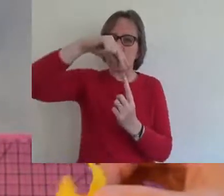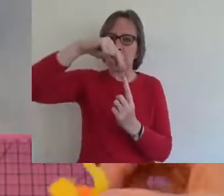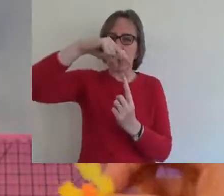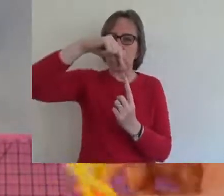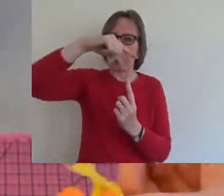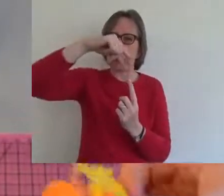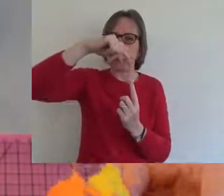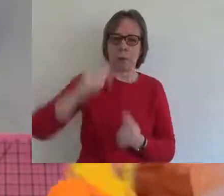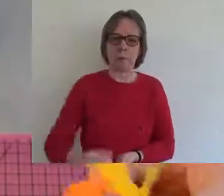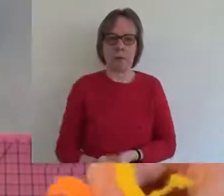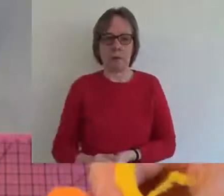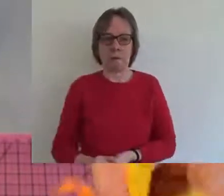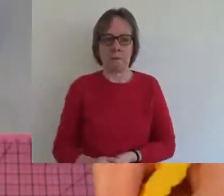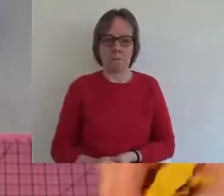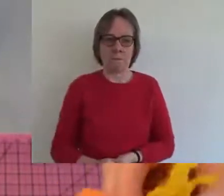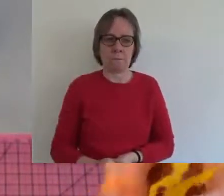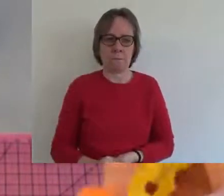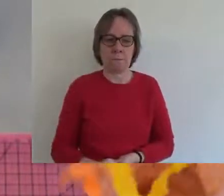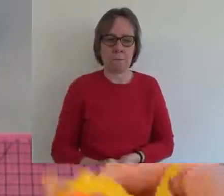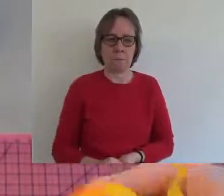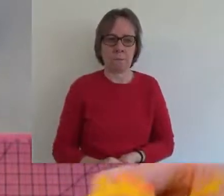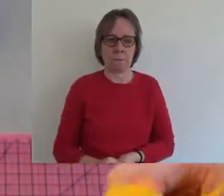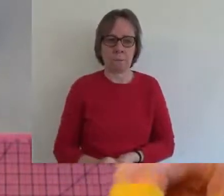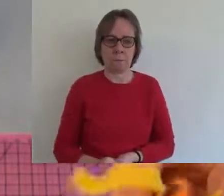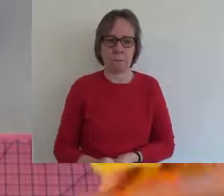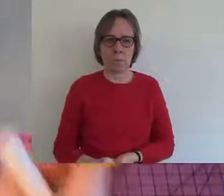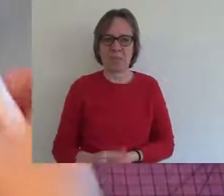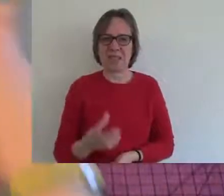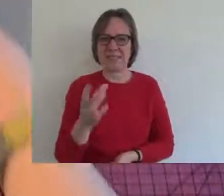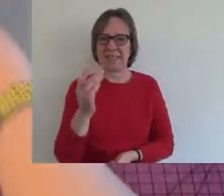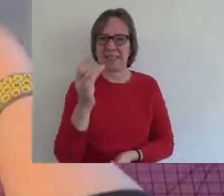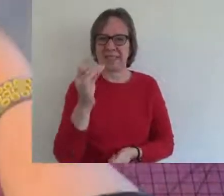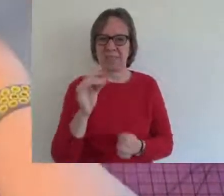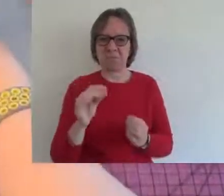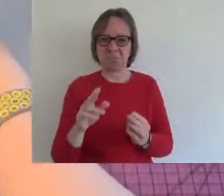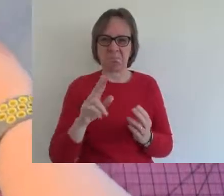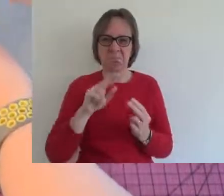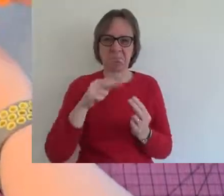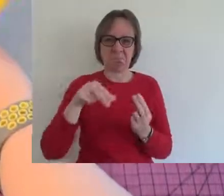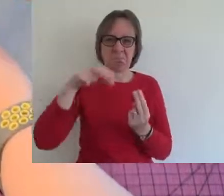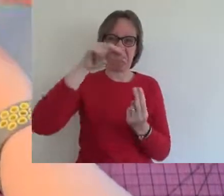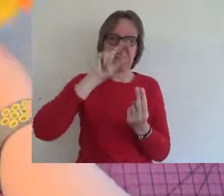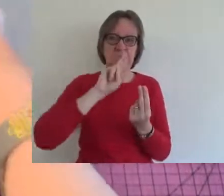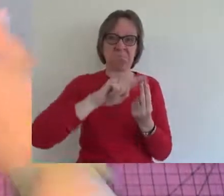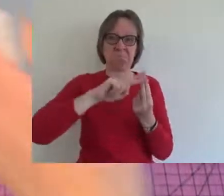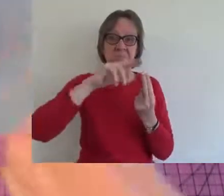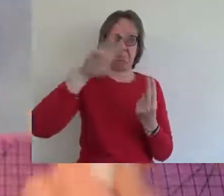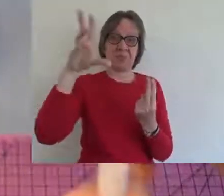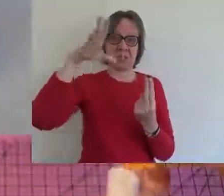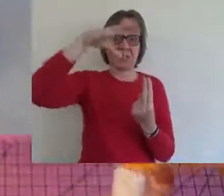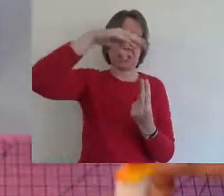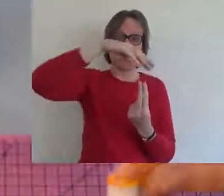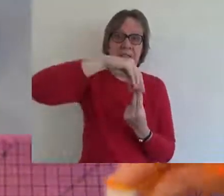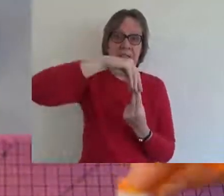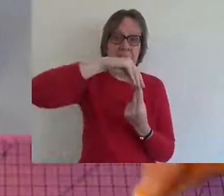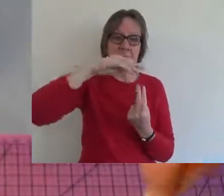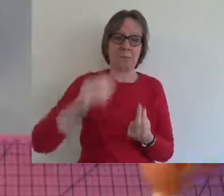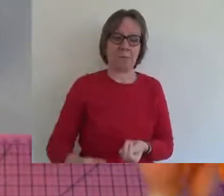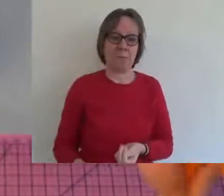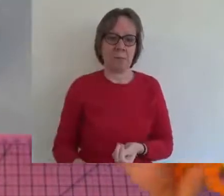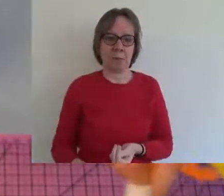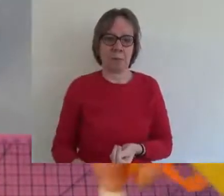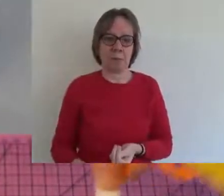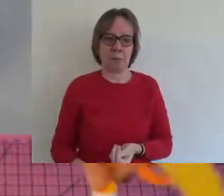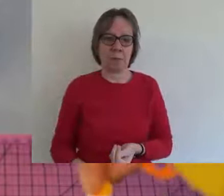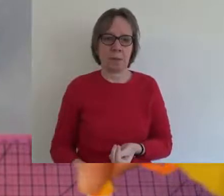yellow paper to make like candle flames. Okay, I'll put a bit of glue on and stick it